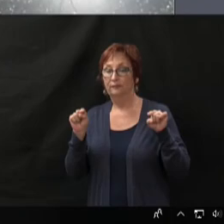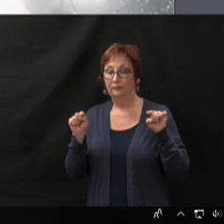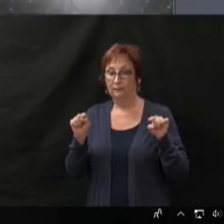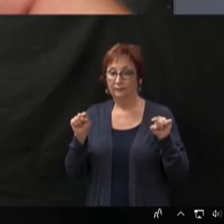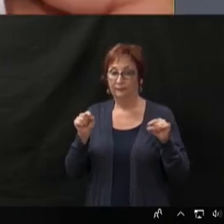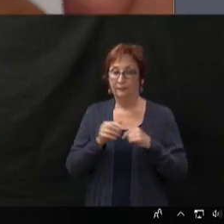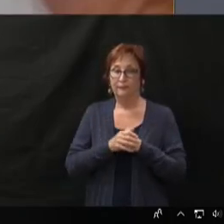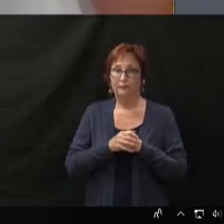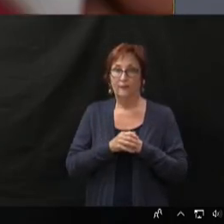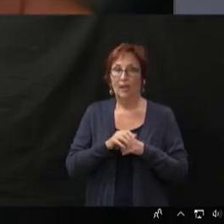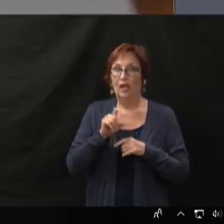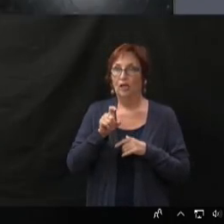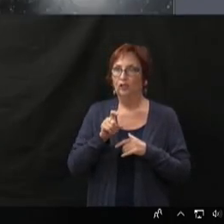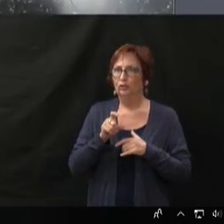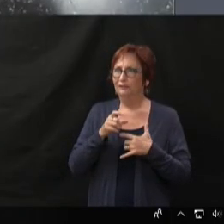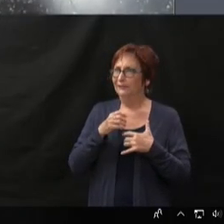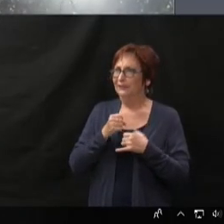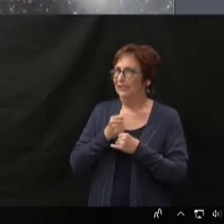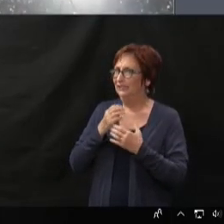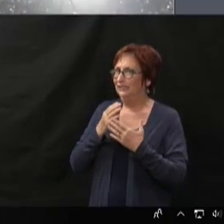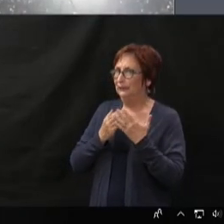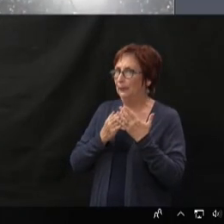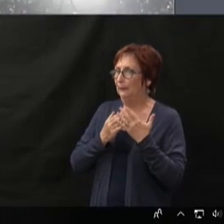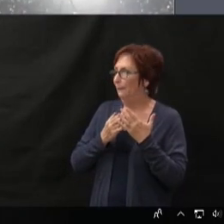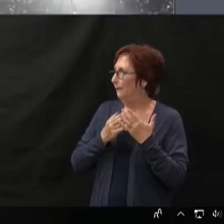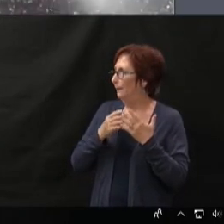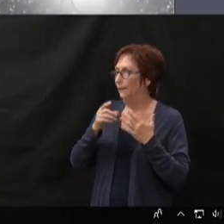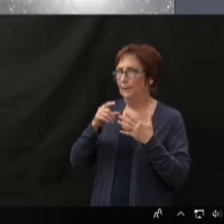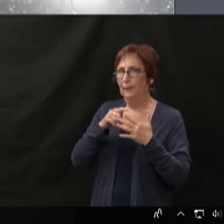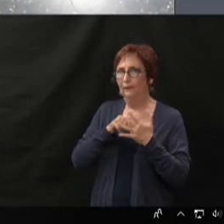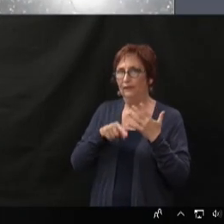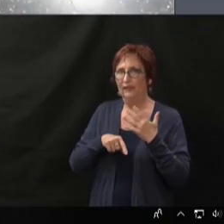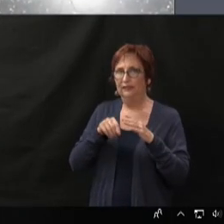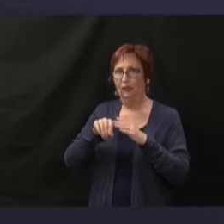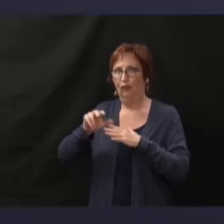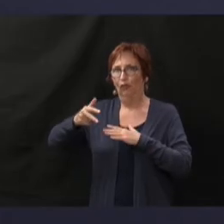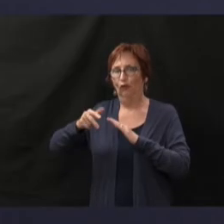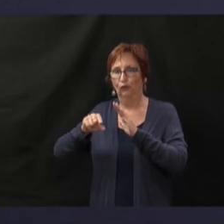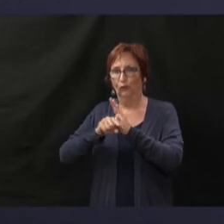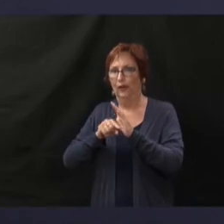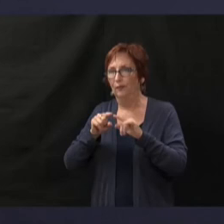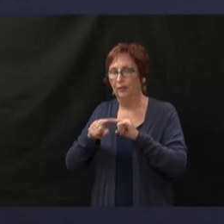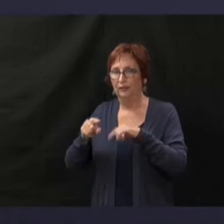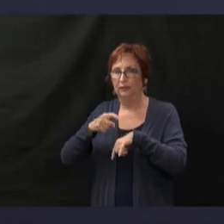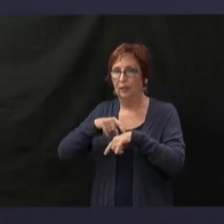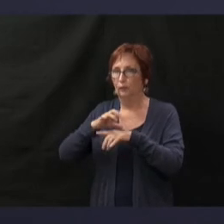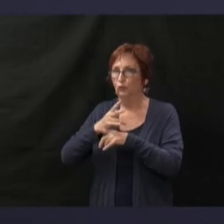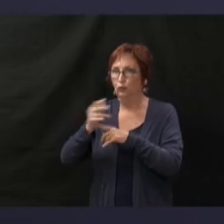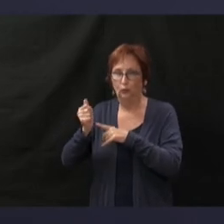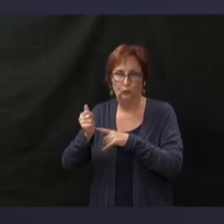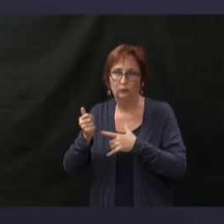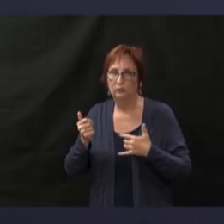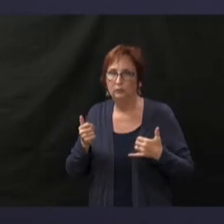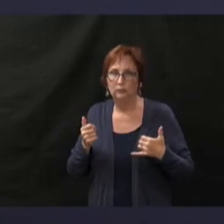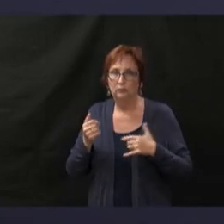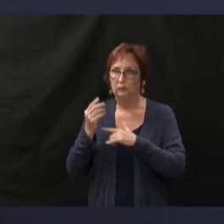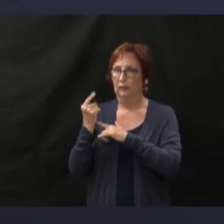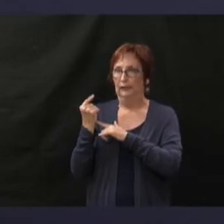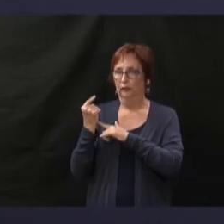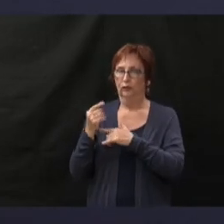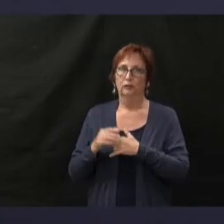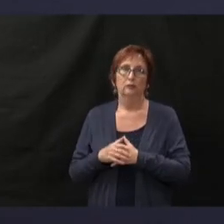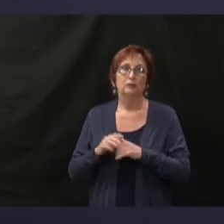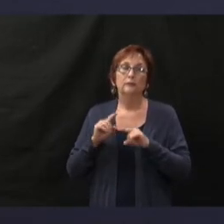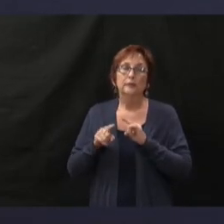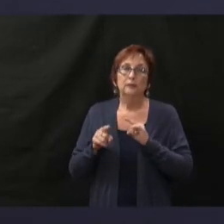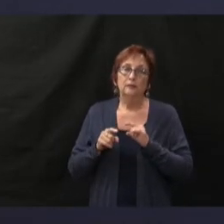I should have gotten to some of these this year in third grade, but kind of time got away with me. So I didn't get to them,